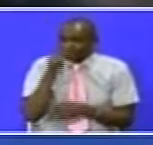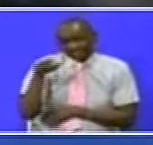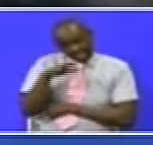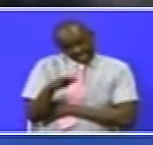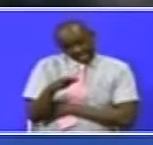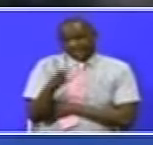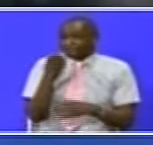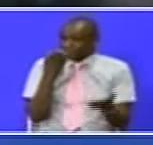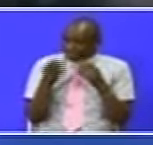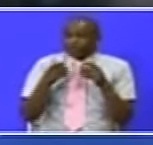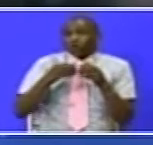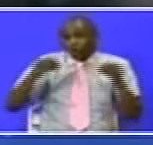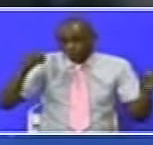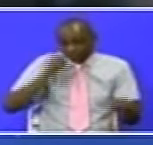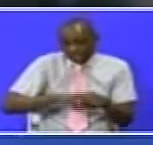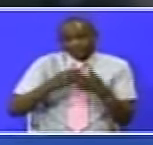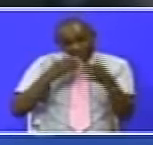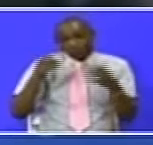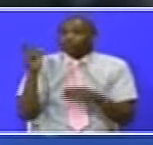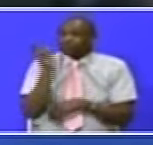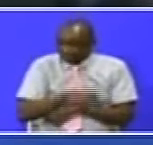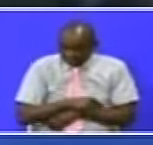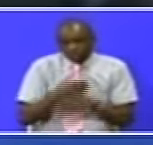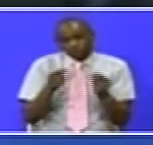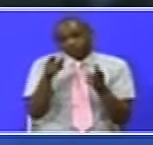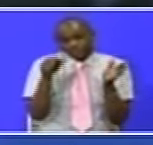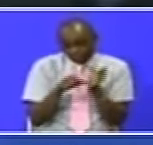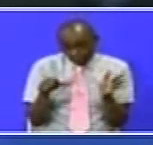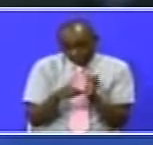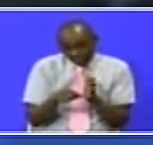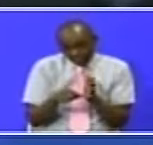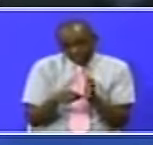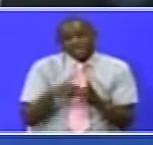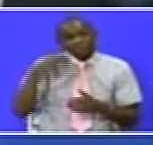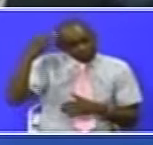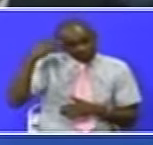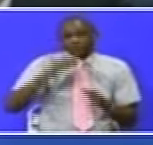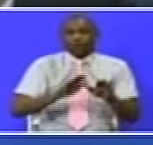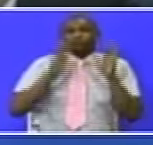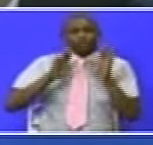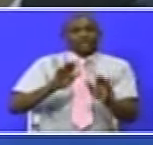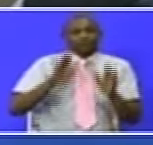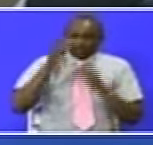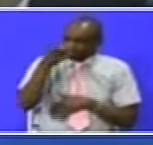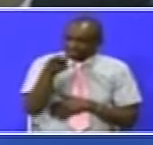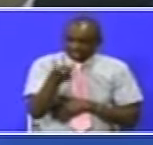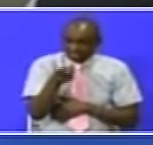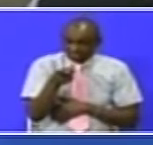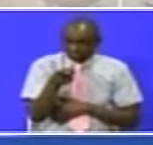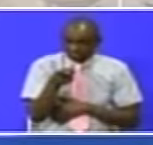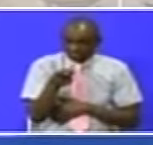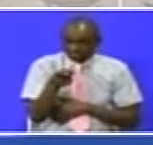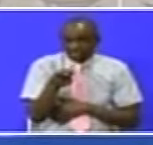and it could take a while before it is conclusively addressed to stem off future incidents of reckless and ethical